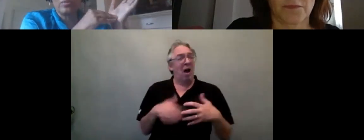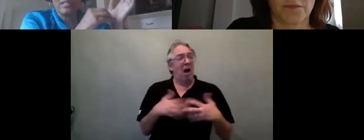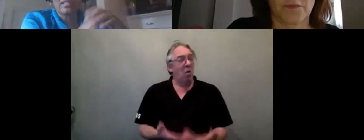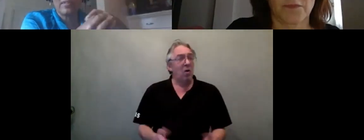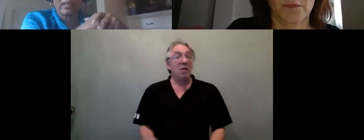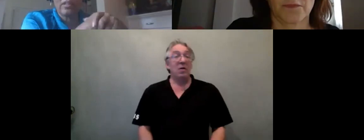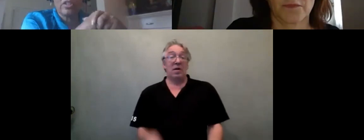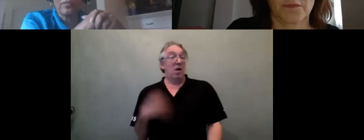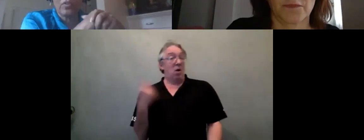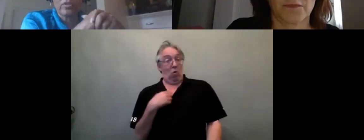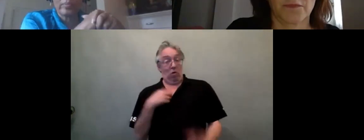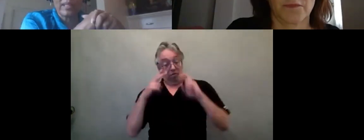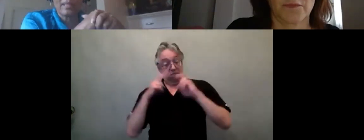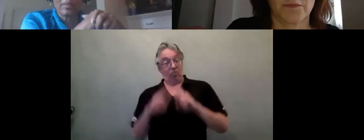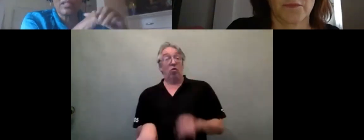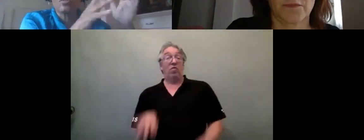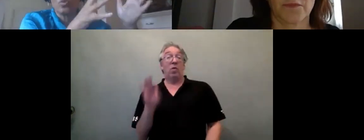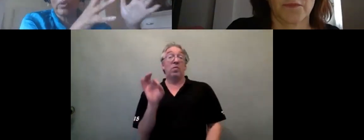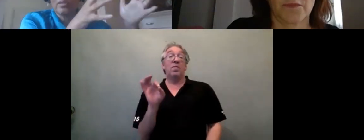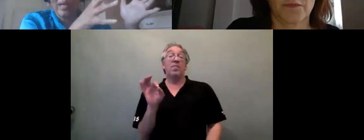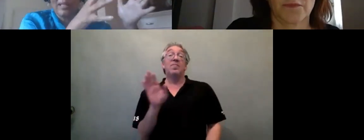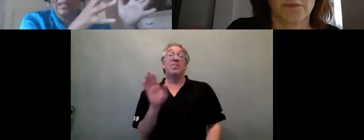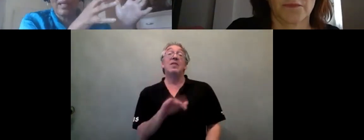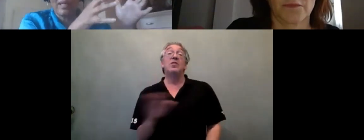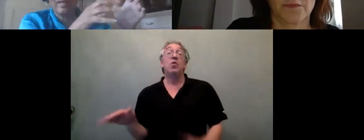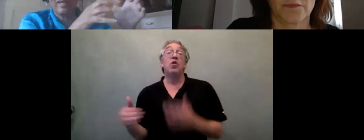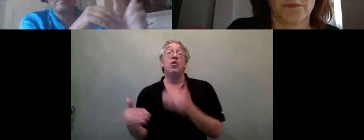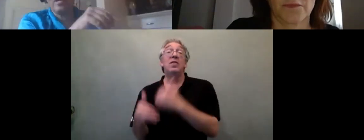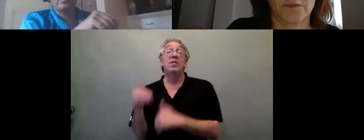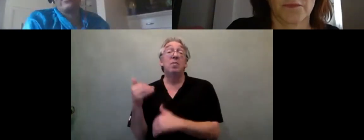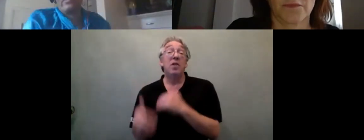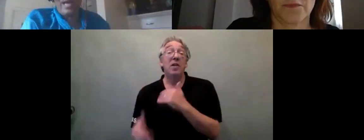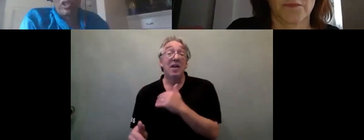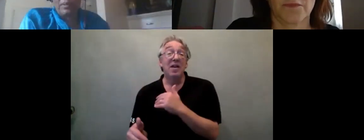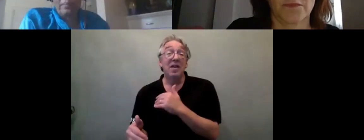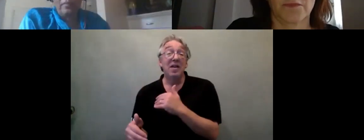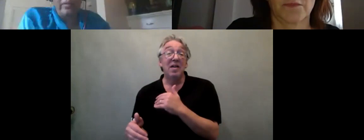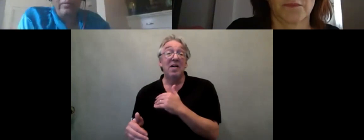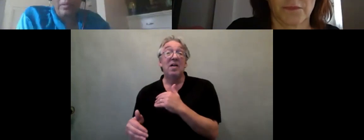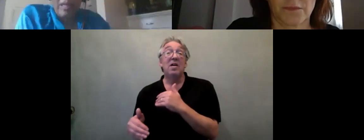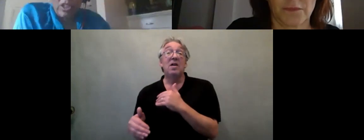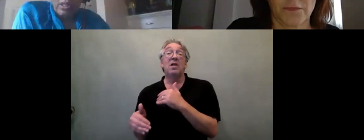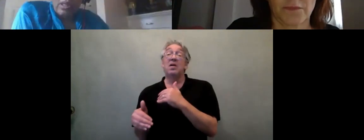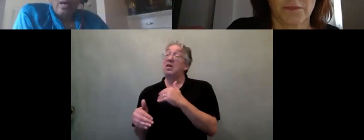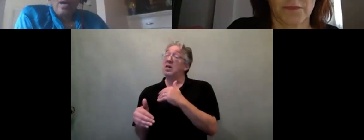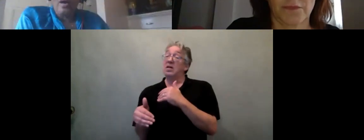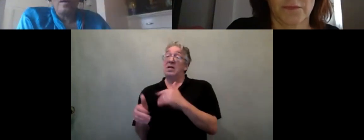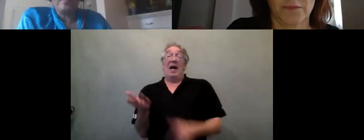access to assistive technologies for children with disabilities during the pandemic time was very patchy, very, very